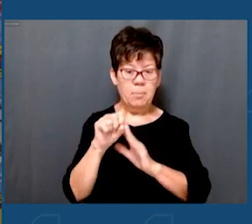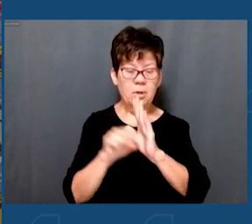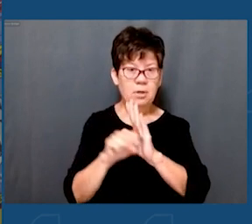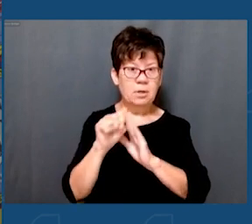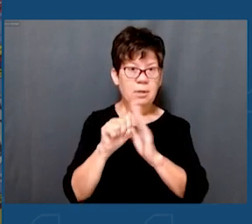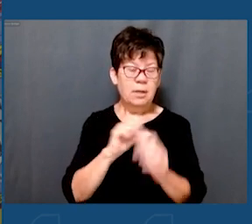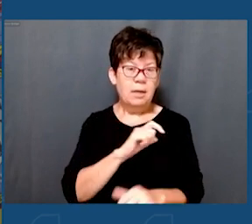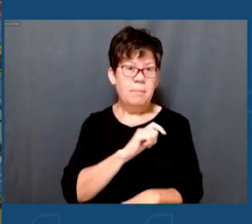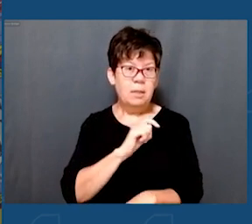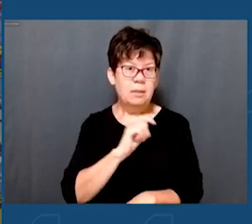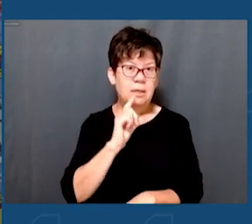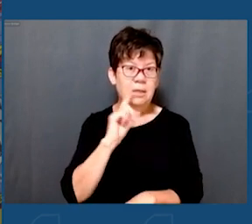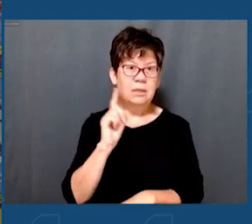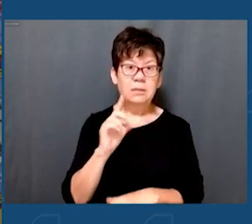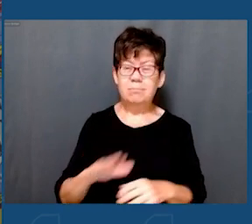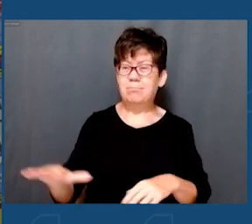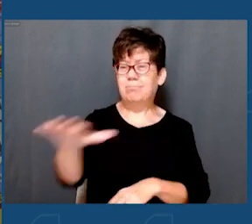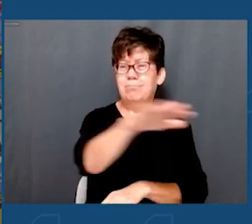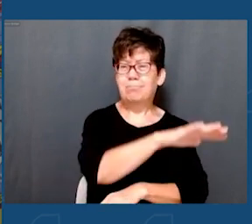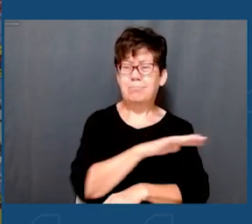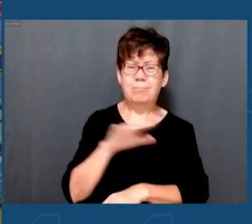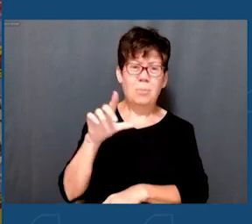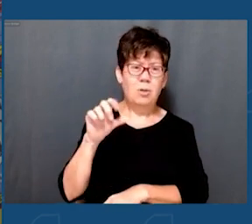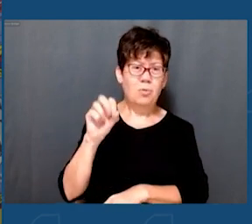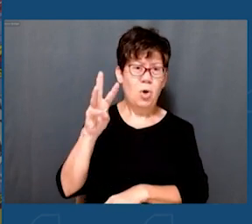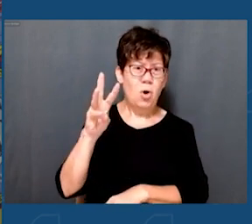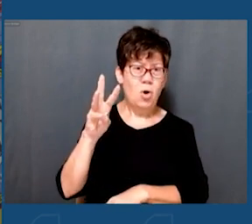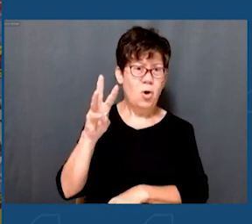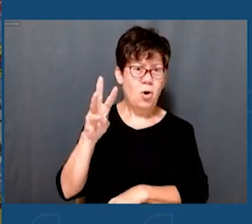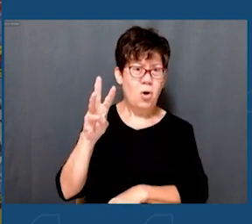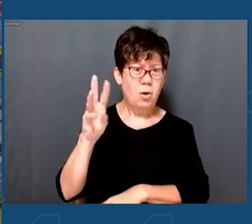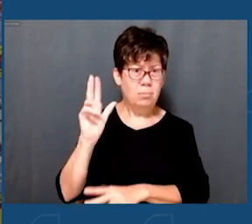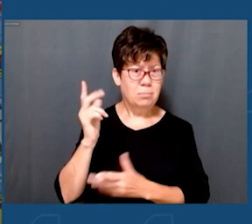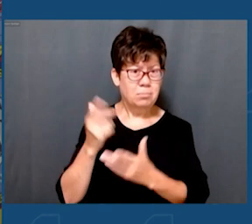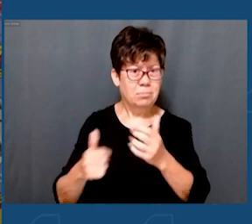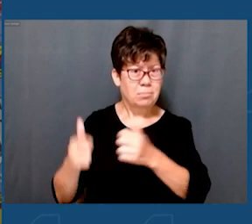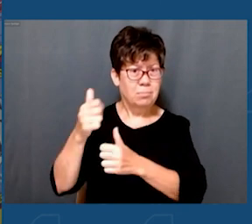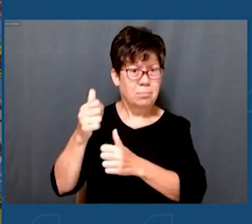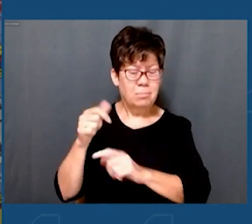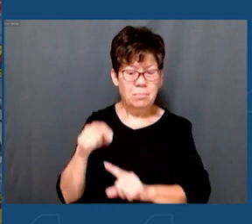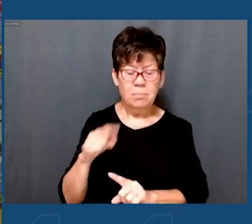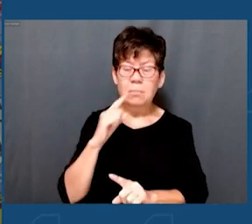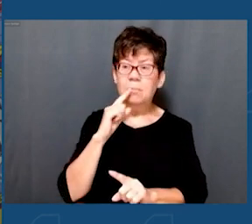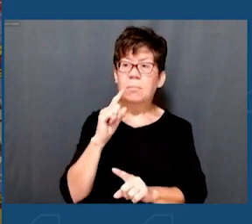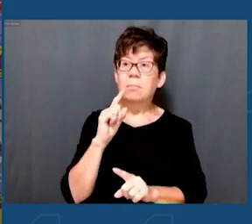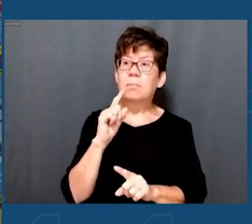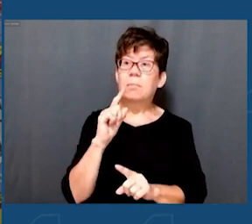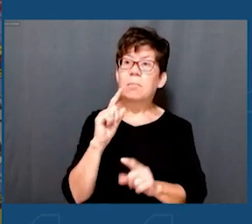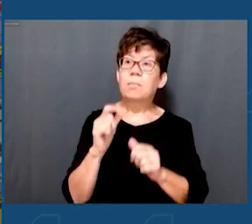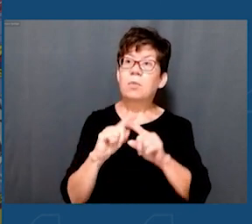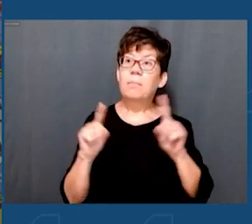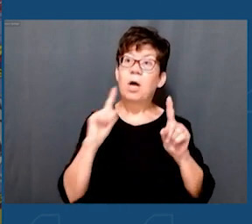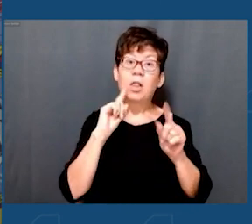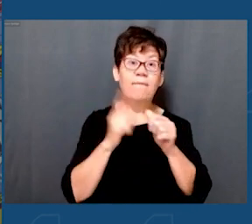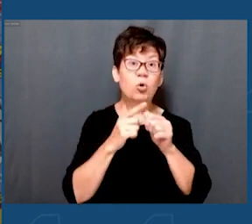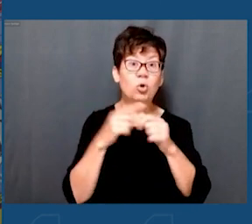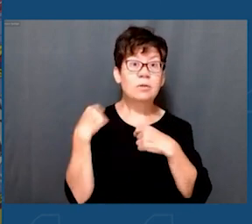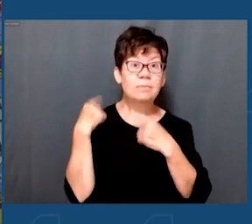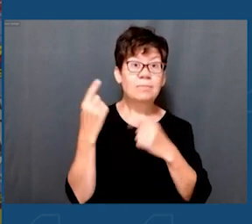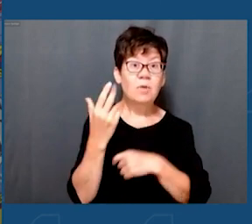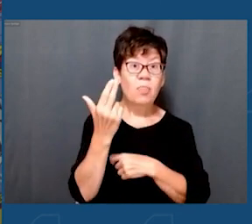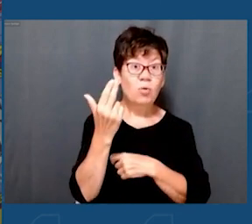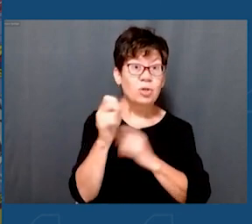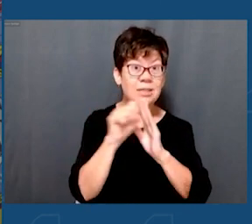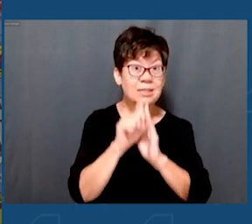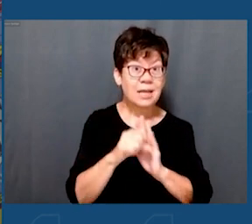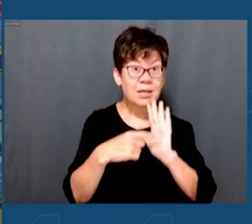from across the state of New York, but most importantly, and the first time ever, we had law enforcement representatives from 13 states, as